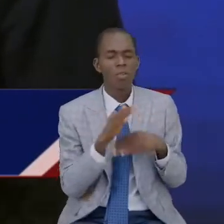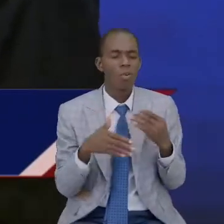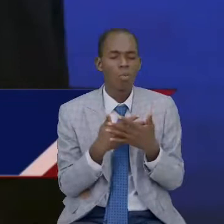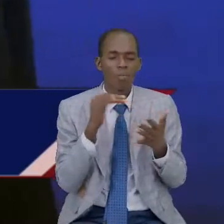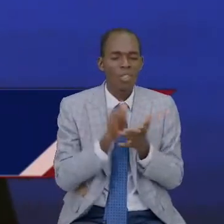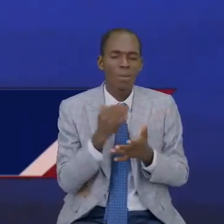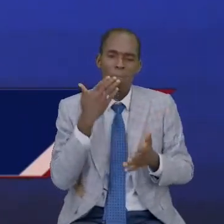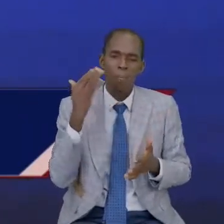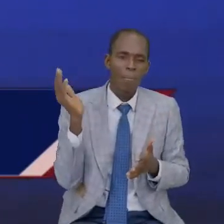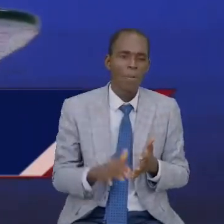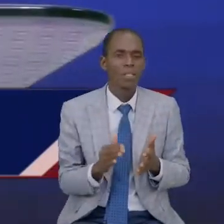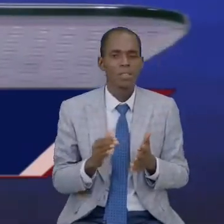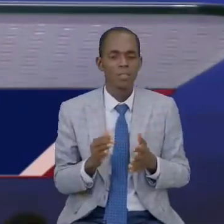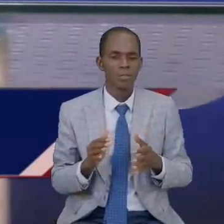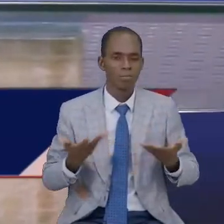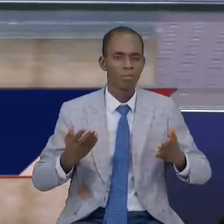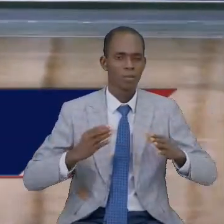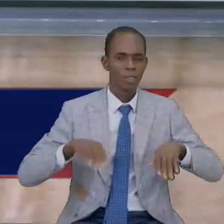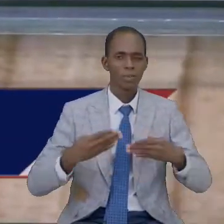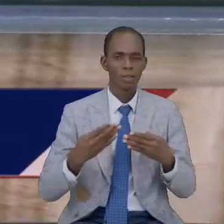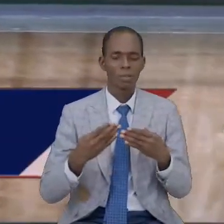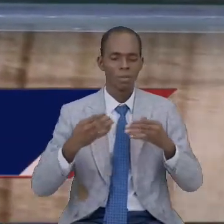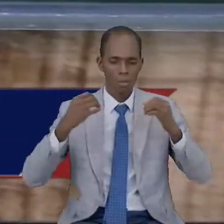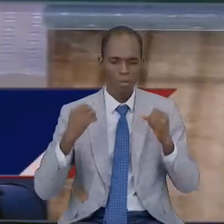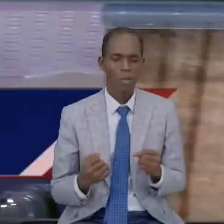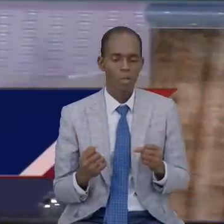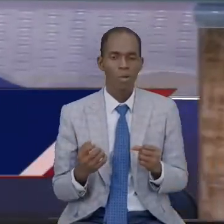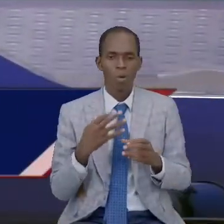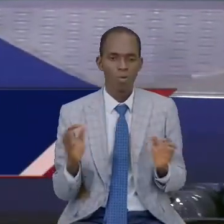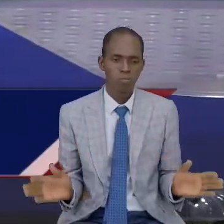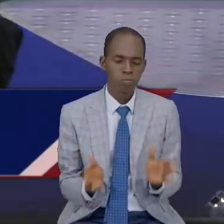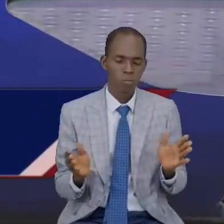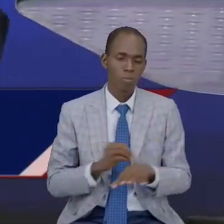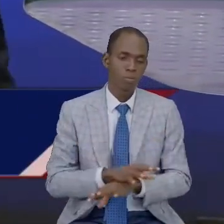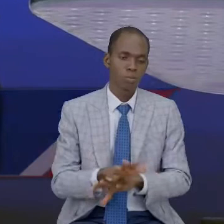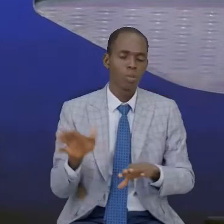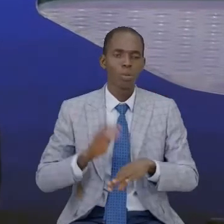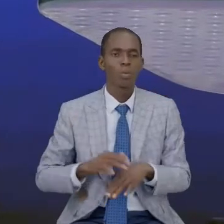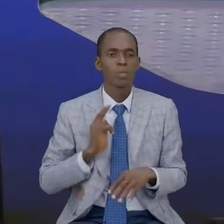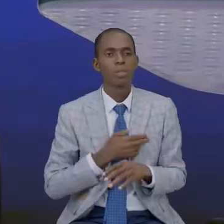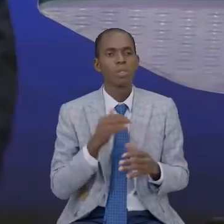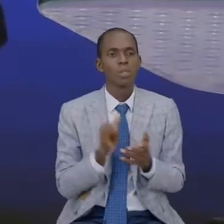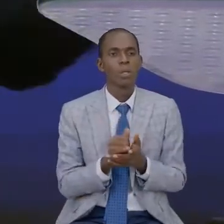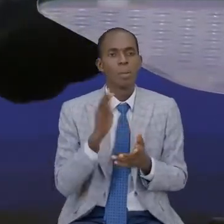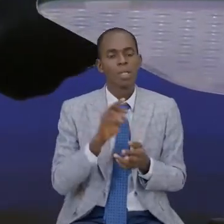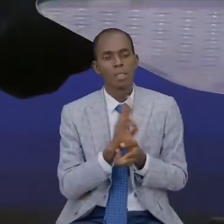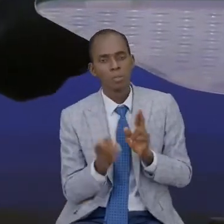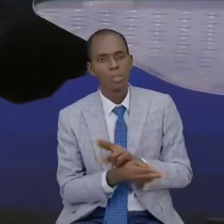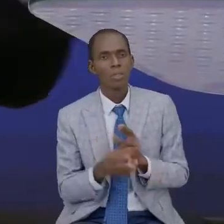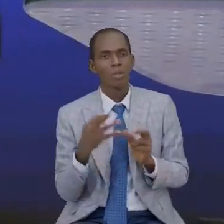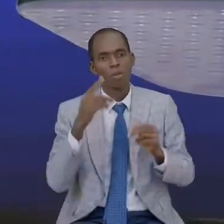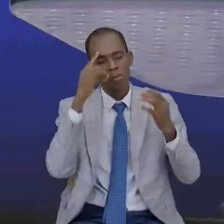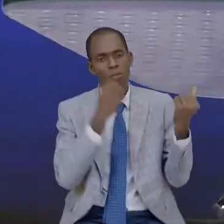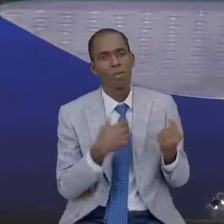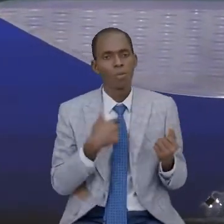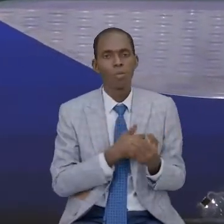that evil, empowering influence upon us by repentance and faith. We come to Christ. And now